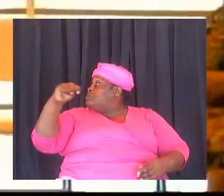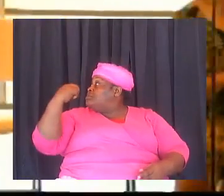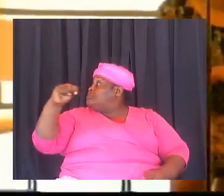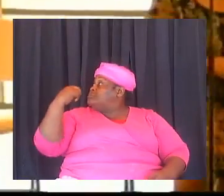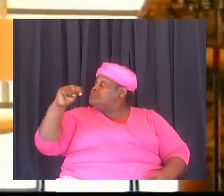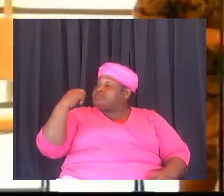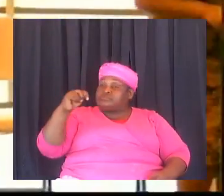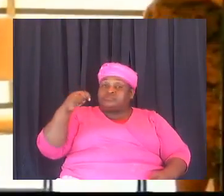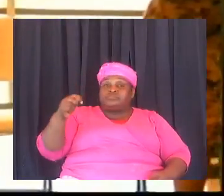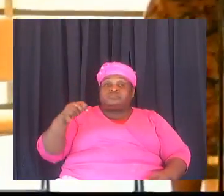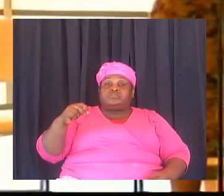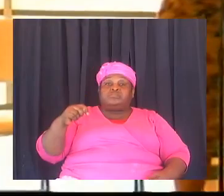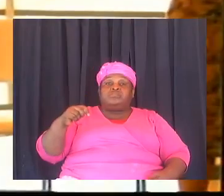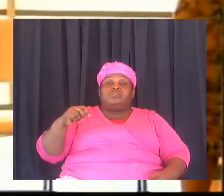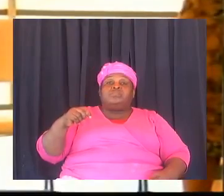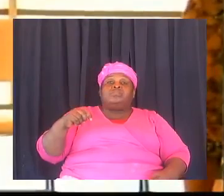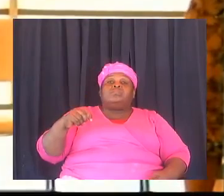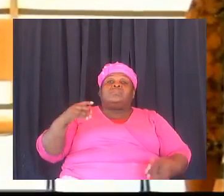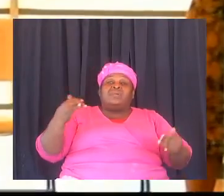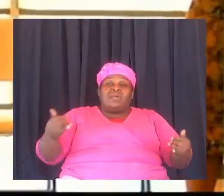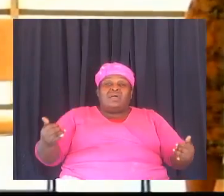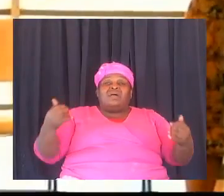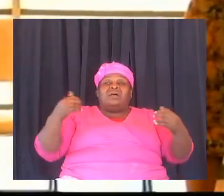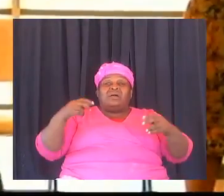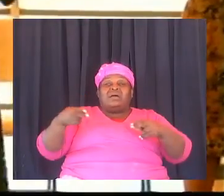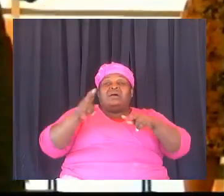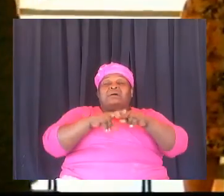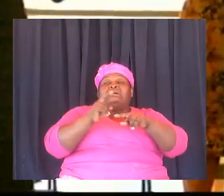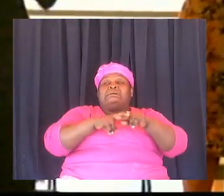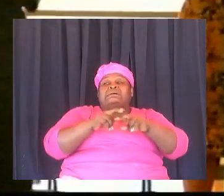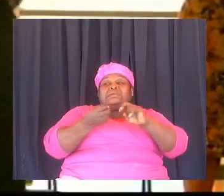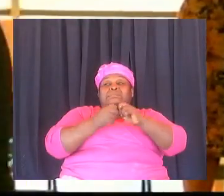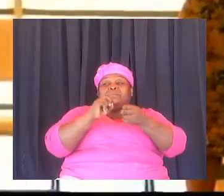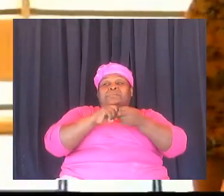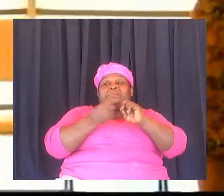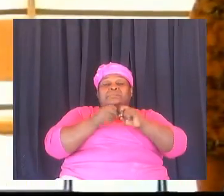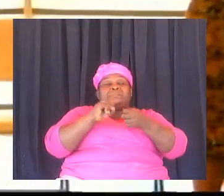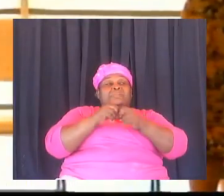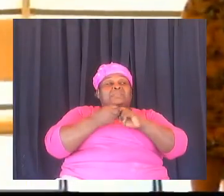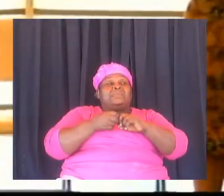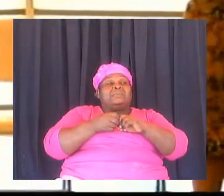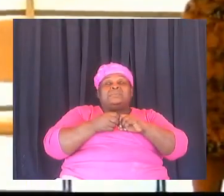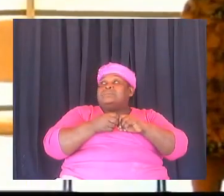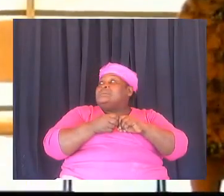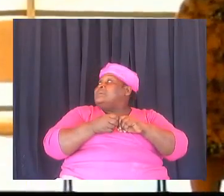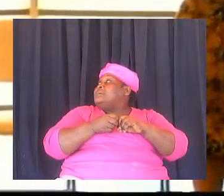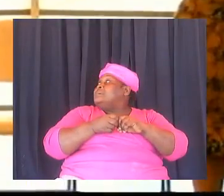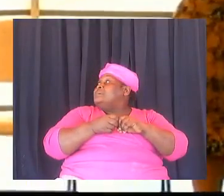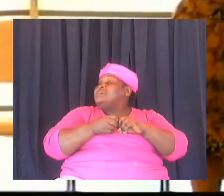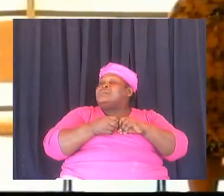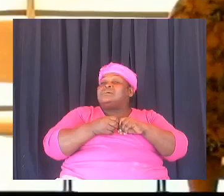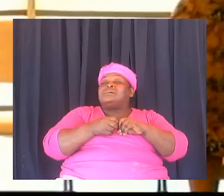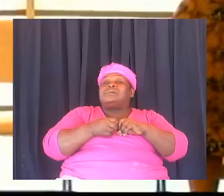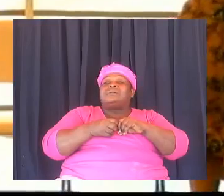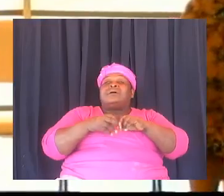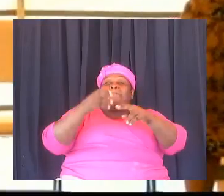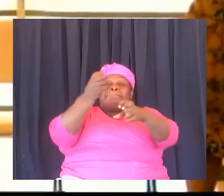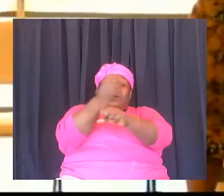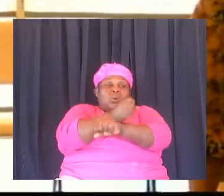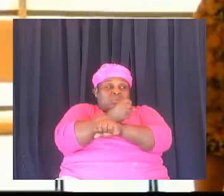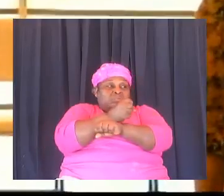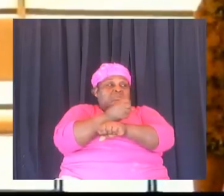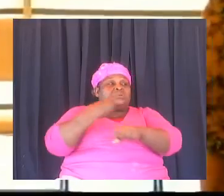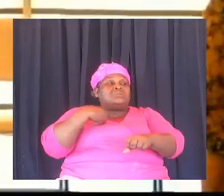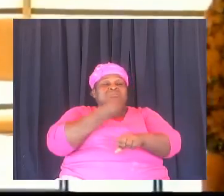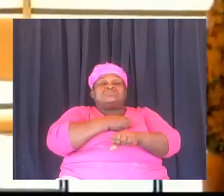on us. And then to be having added situation and circumstances bounding us, we can't